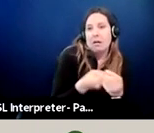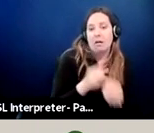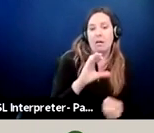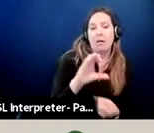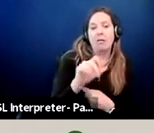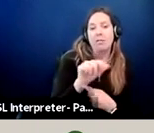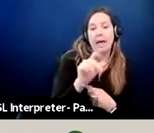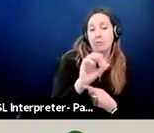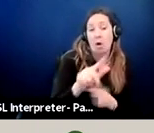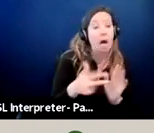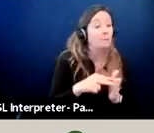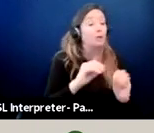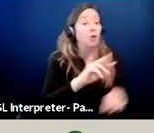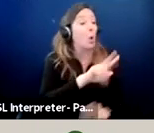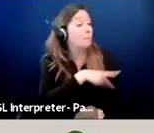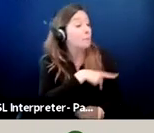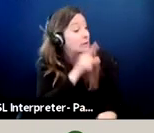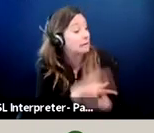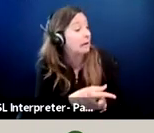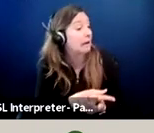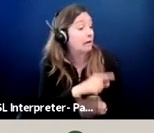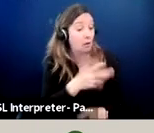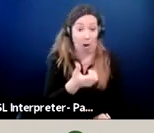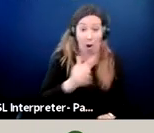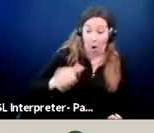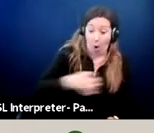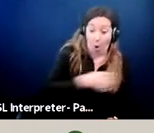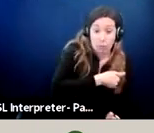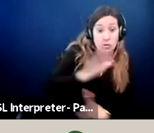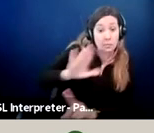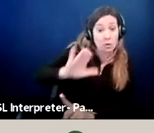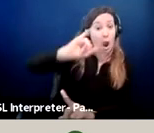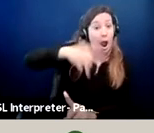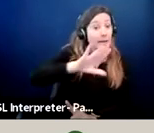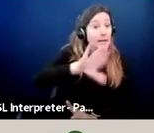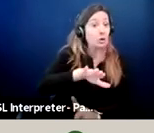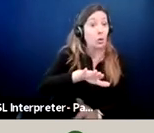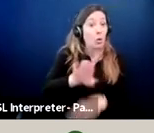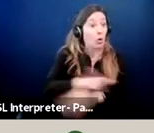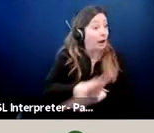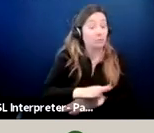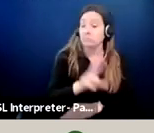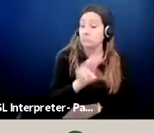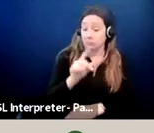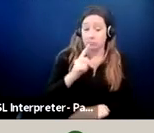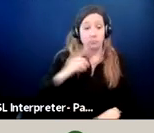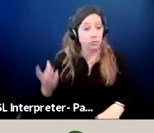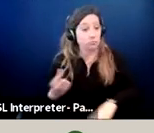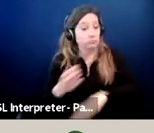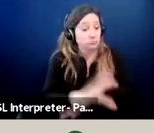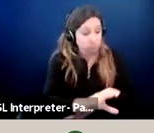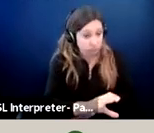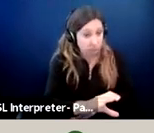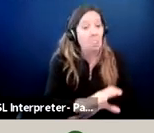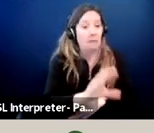personal guarantees. There's no, we want ownership of your IP or your equity. It's purely non-dilutive financing to get you going.